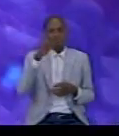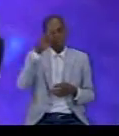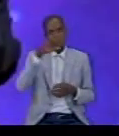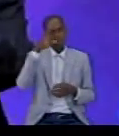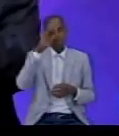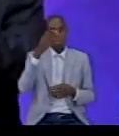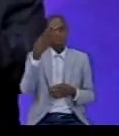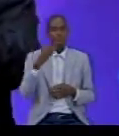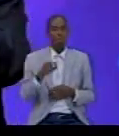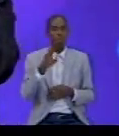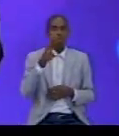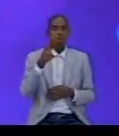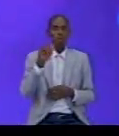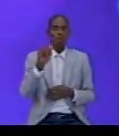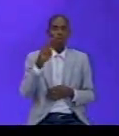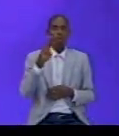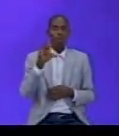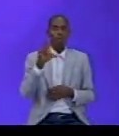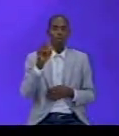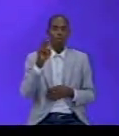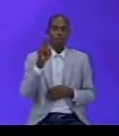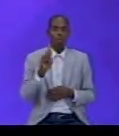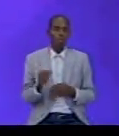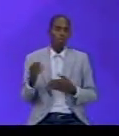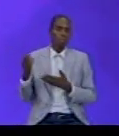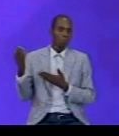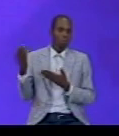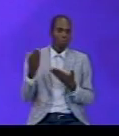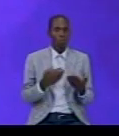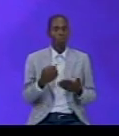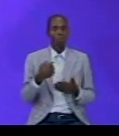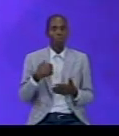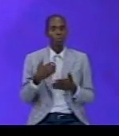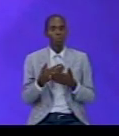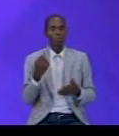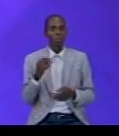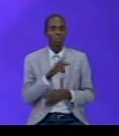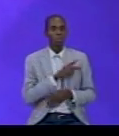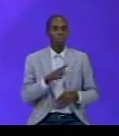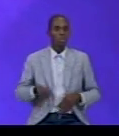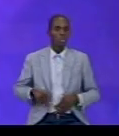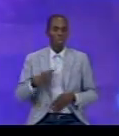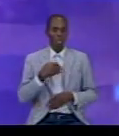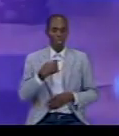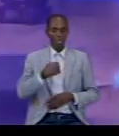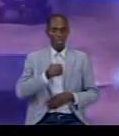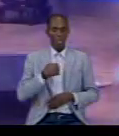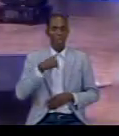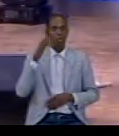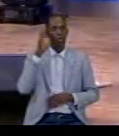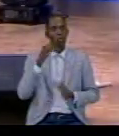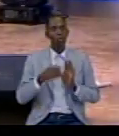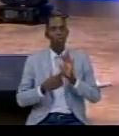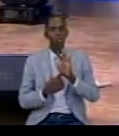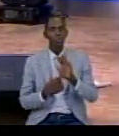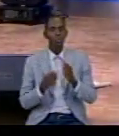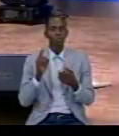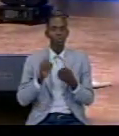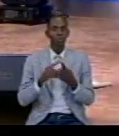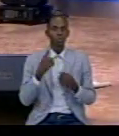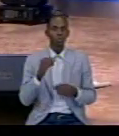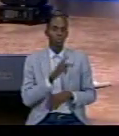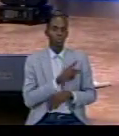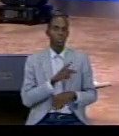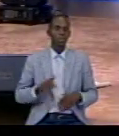Babylon. Bring me in before the king, and I will show unto the